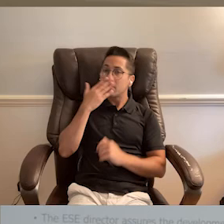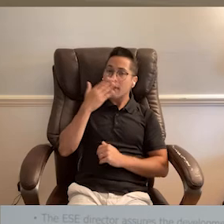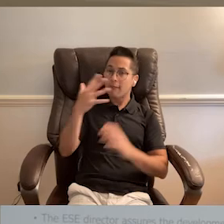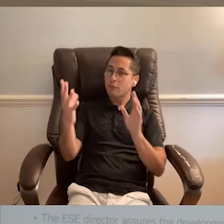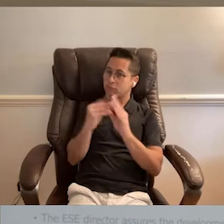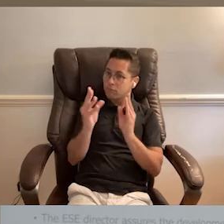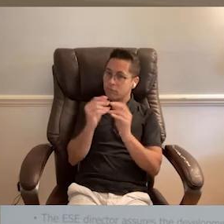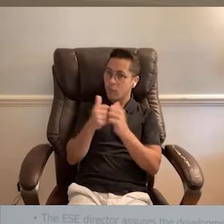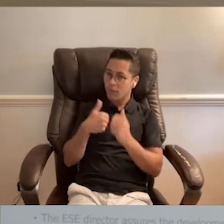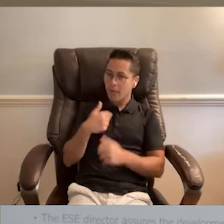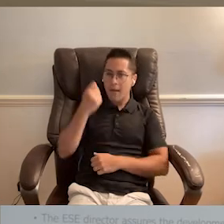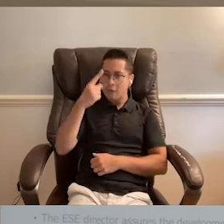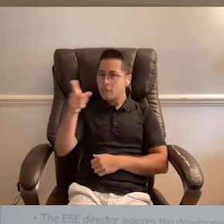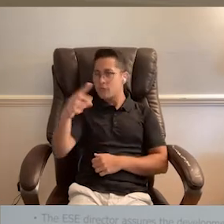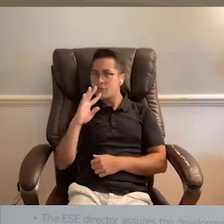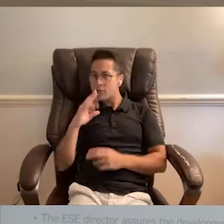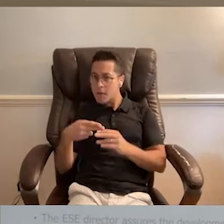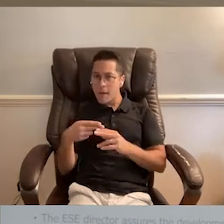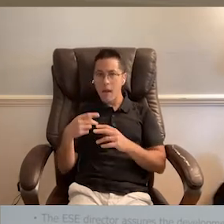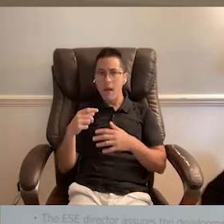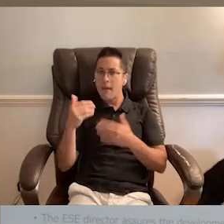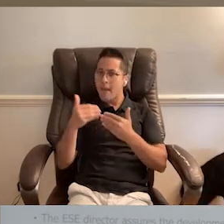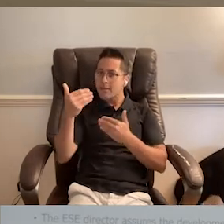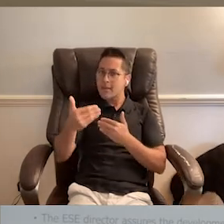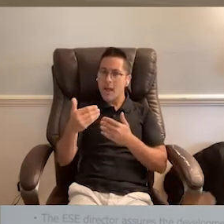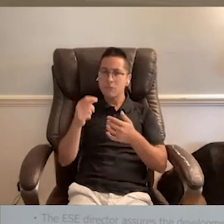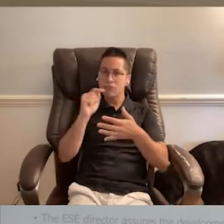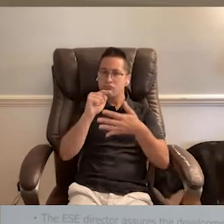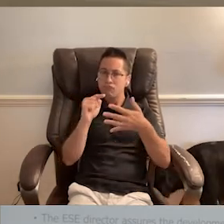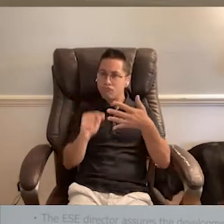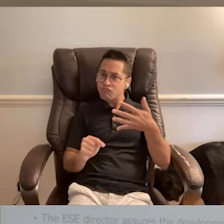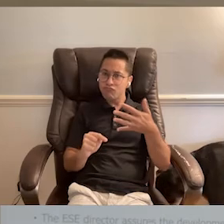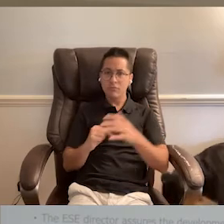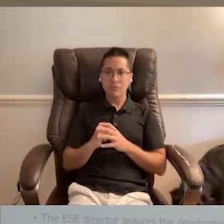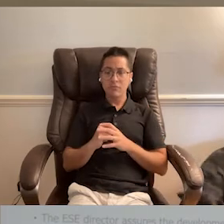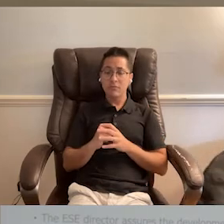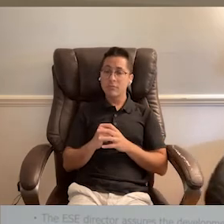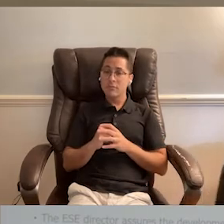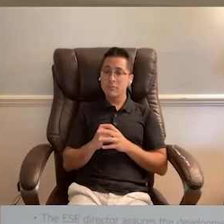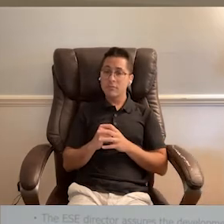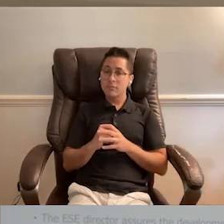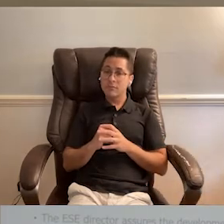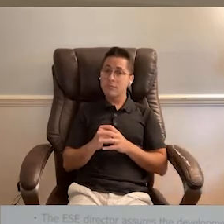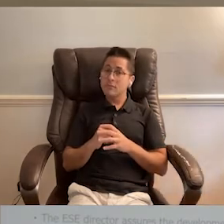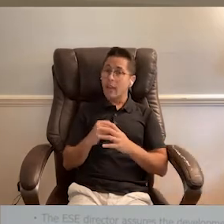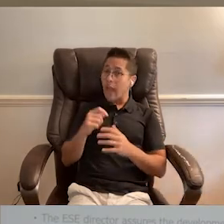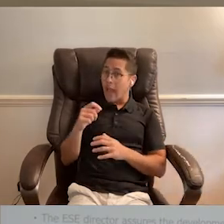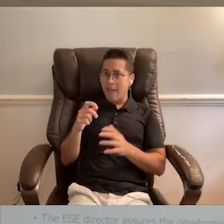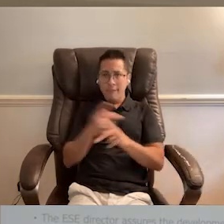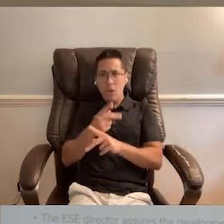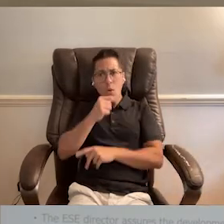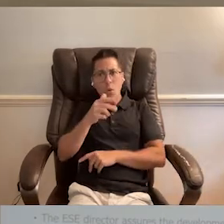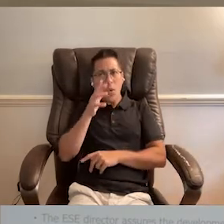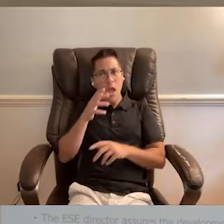understand you said the next steps are to do X, Y, and Z. And get who's going to do it. That's important. A lot of